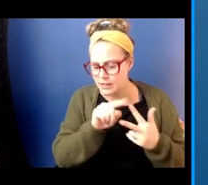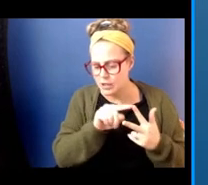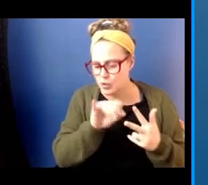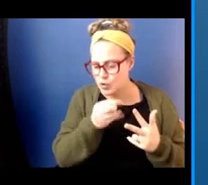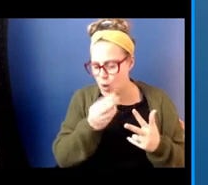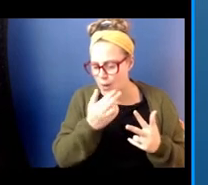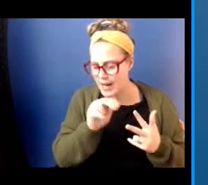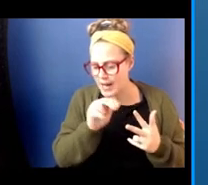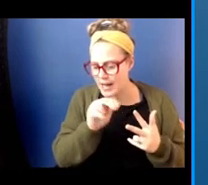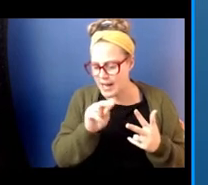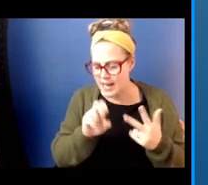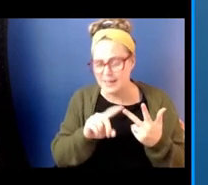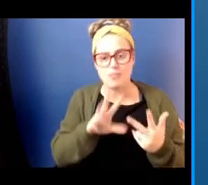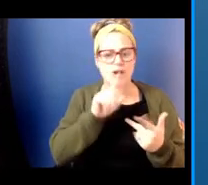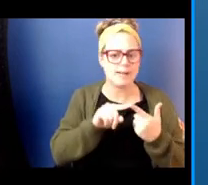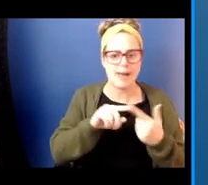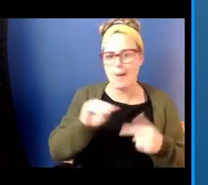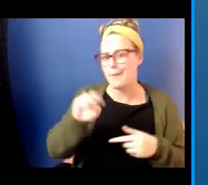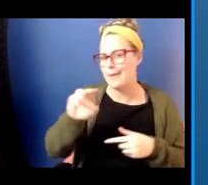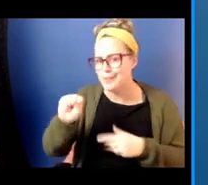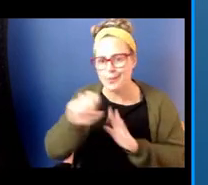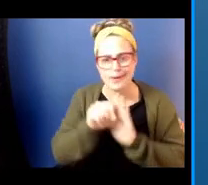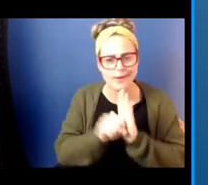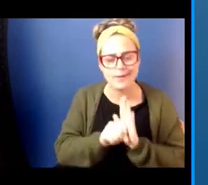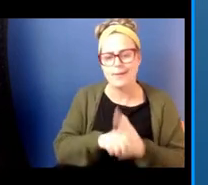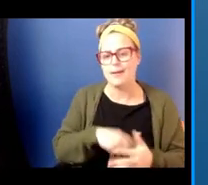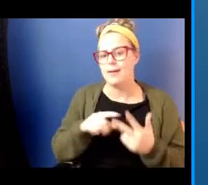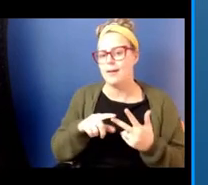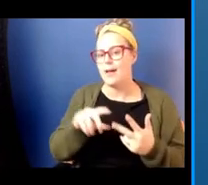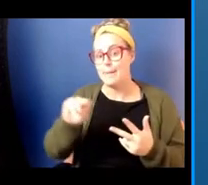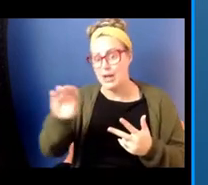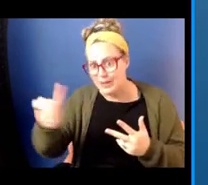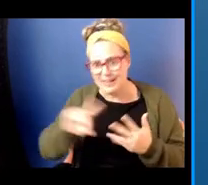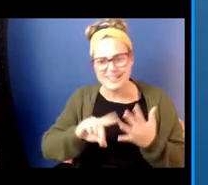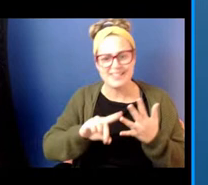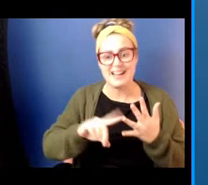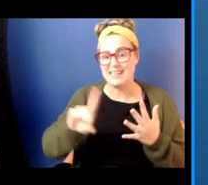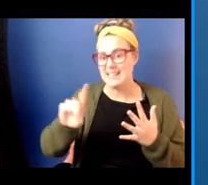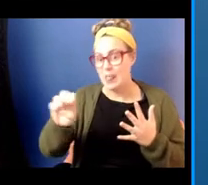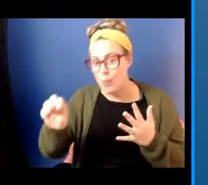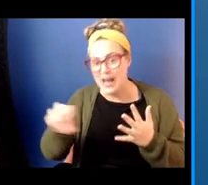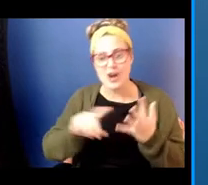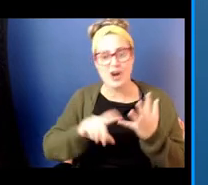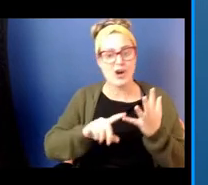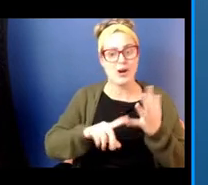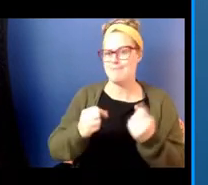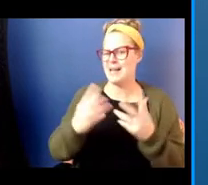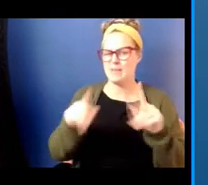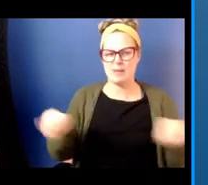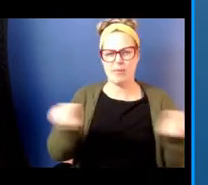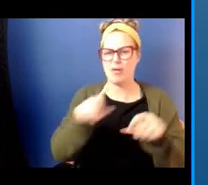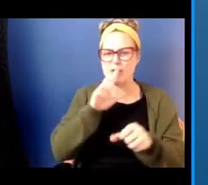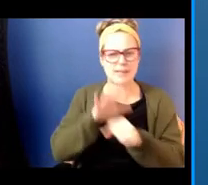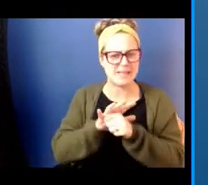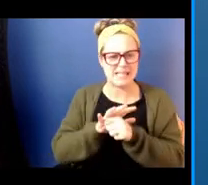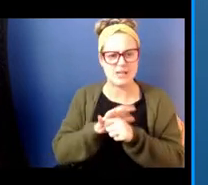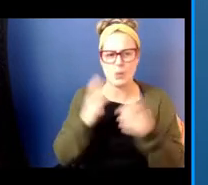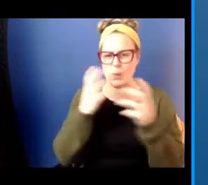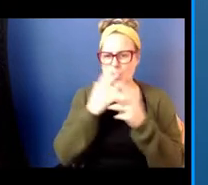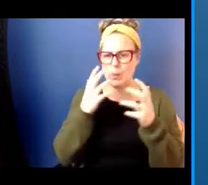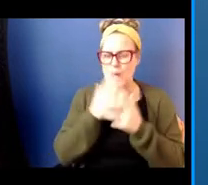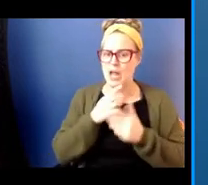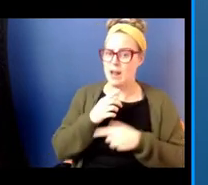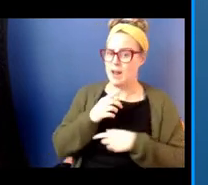Yvette Maryland my Delaware I mean we got so many people on this committee mignon you got to go back home to Illinois yo and you ain't